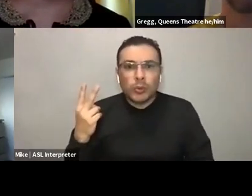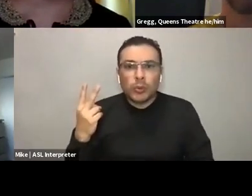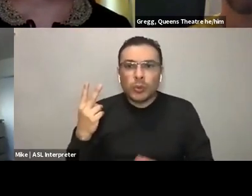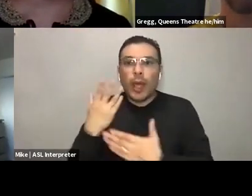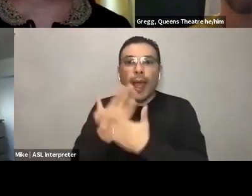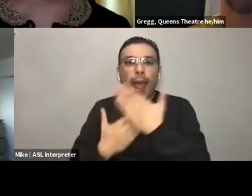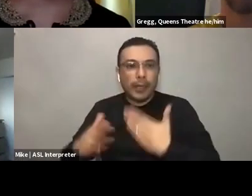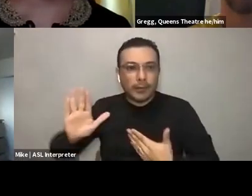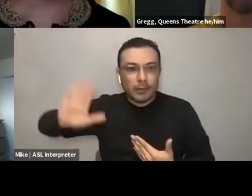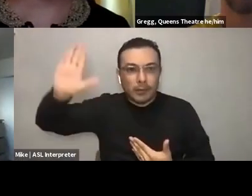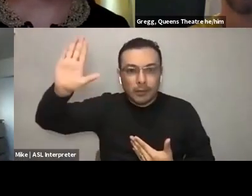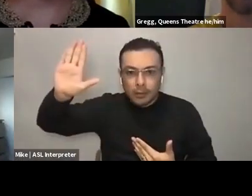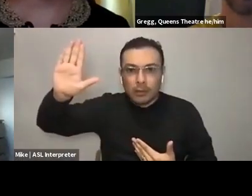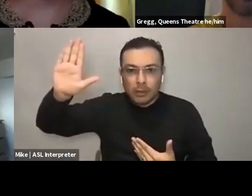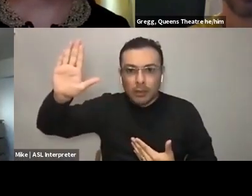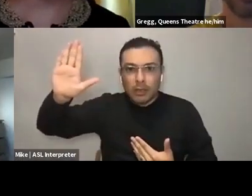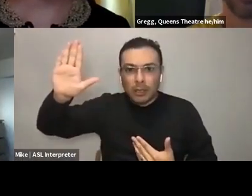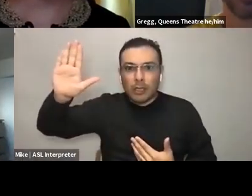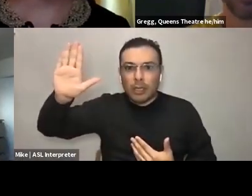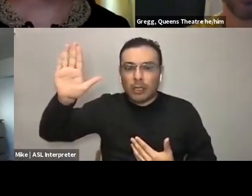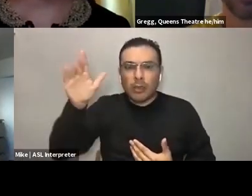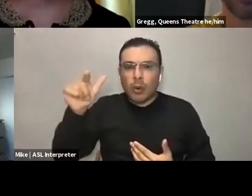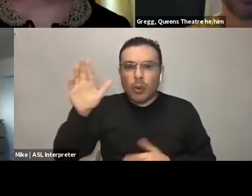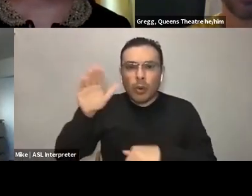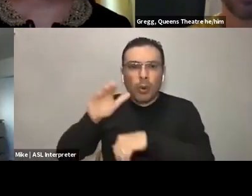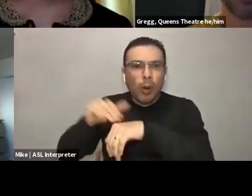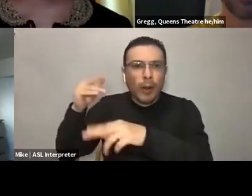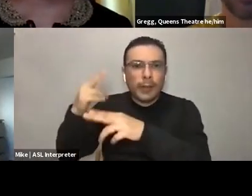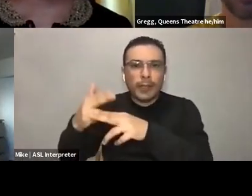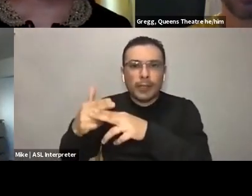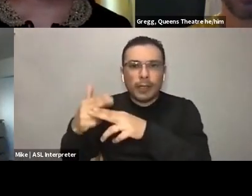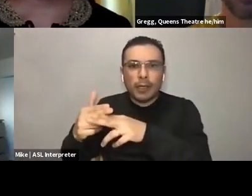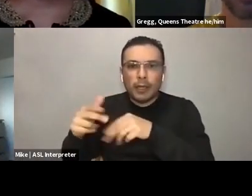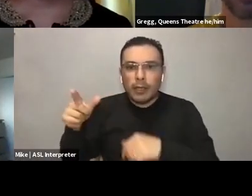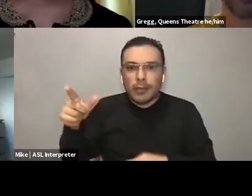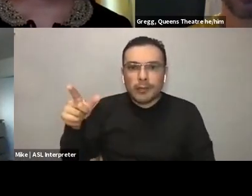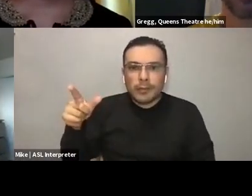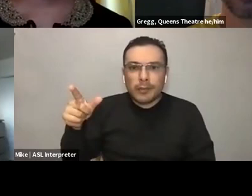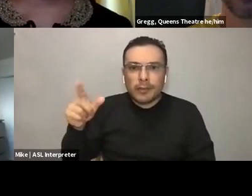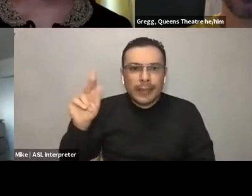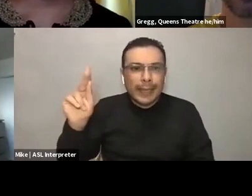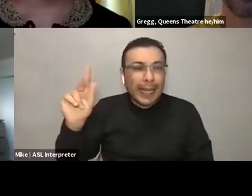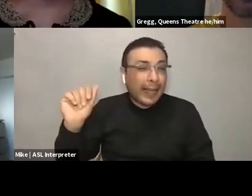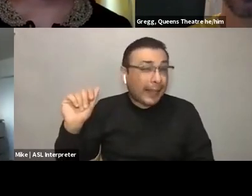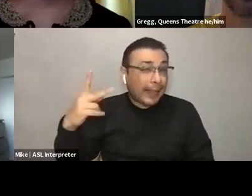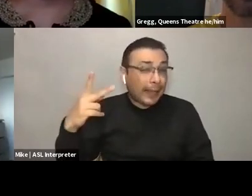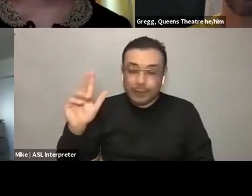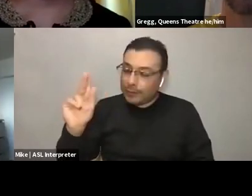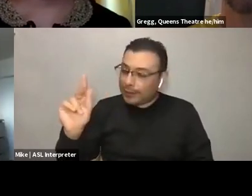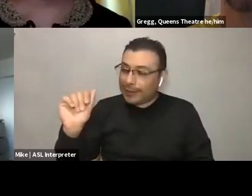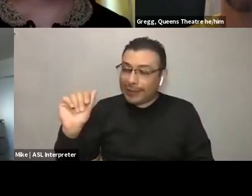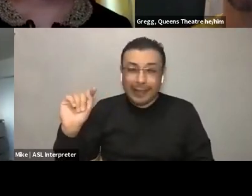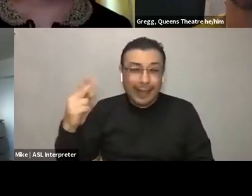Yes. I want to call on, um, I'm going to call on Kathleen Coleman